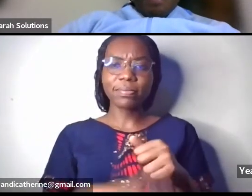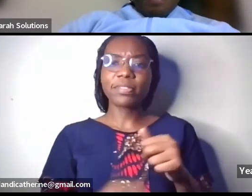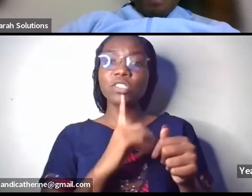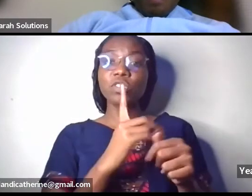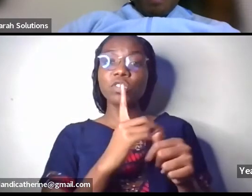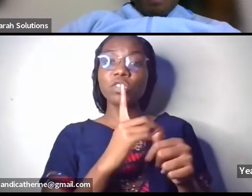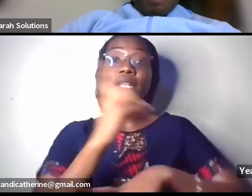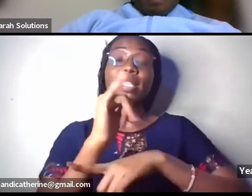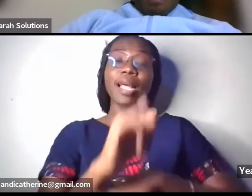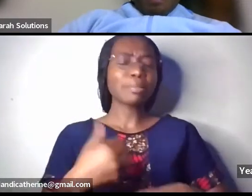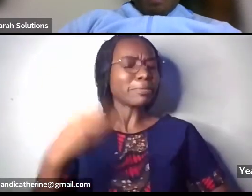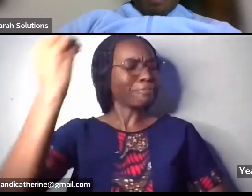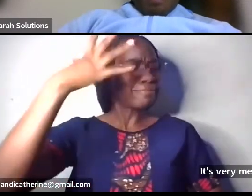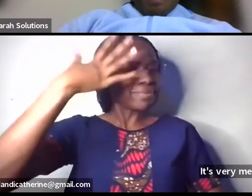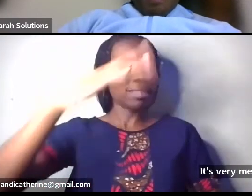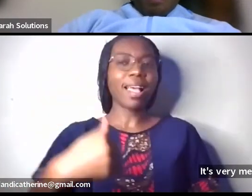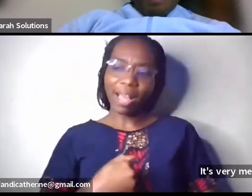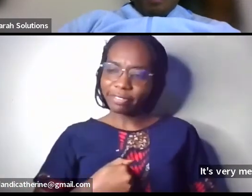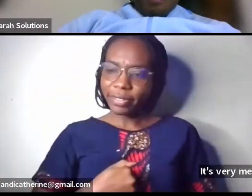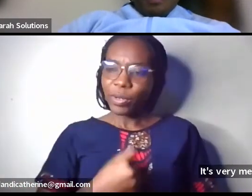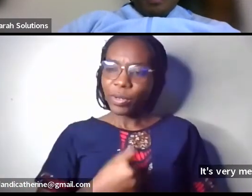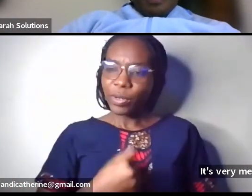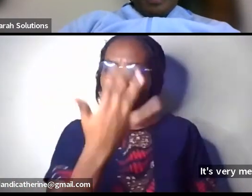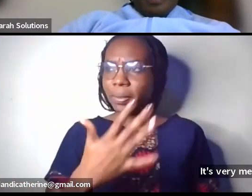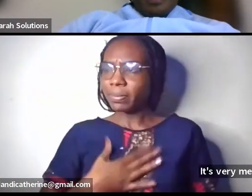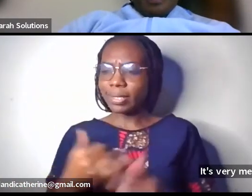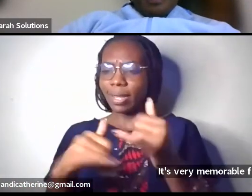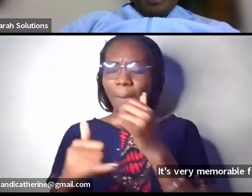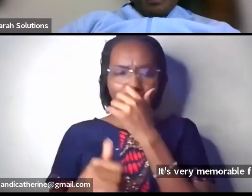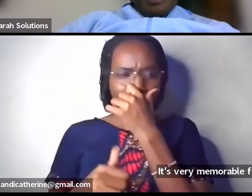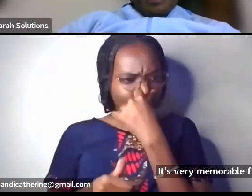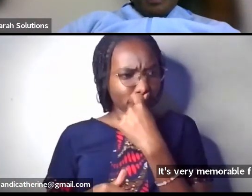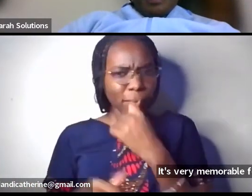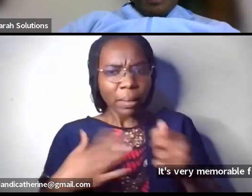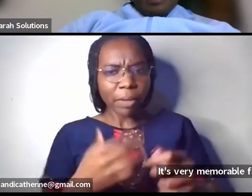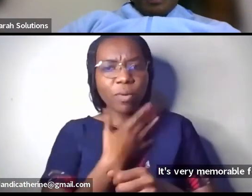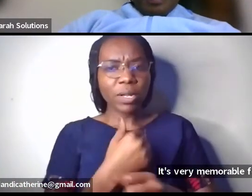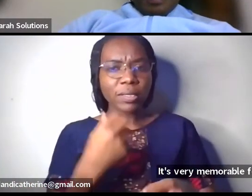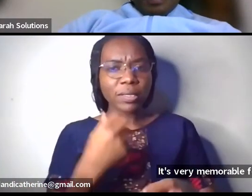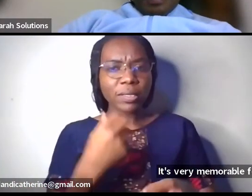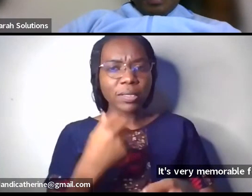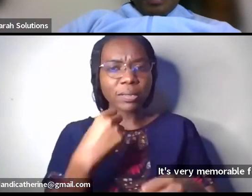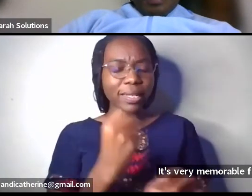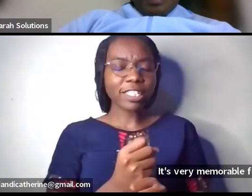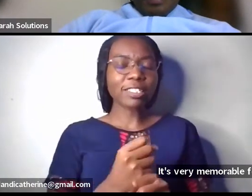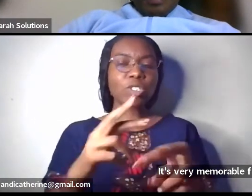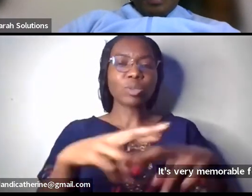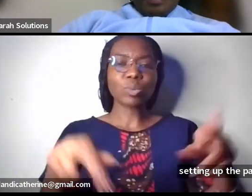me because I remember setting up the first 2-bedroom unit in Nanyuki. This was